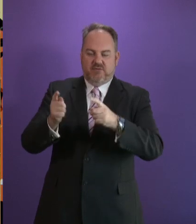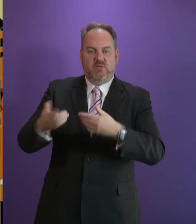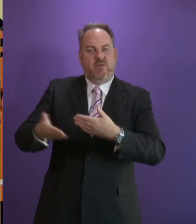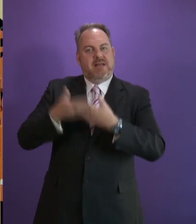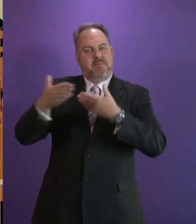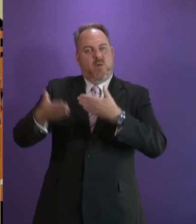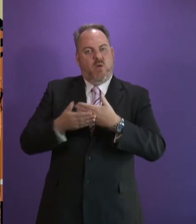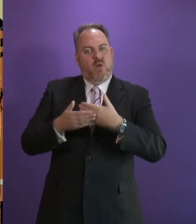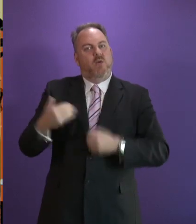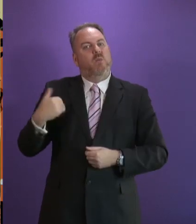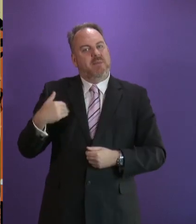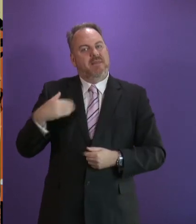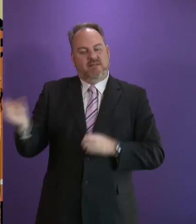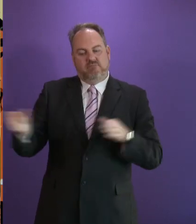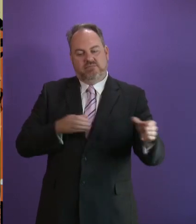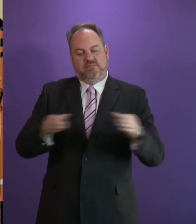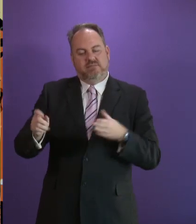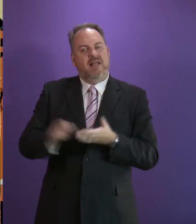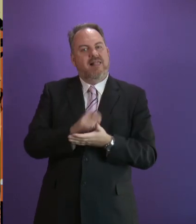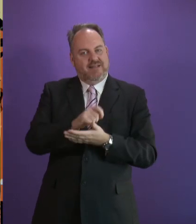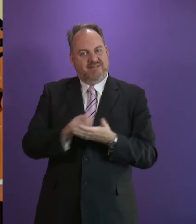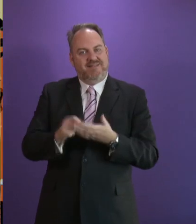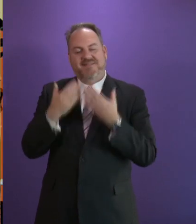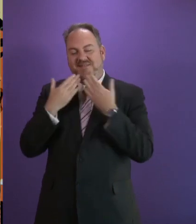women elected. So thank you.